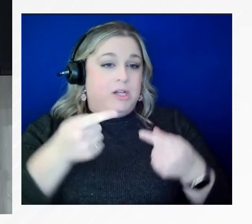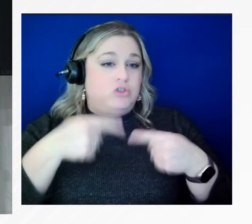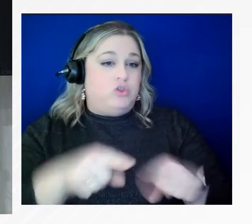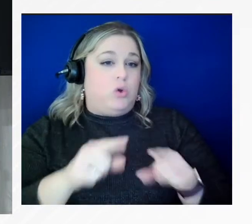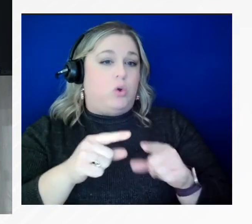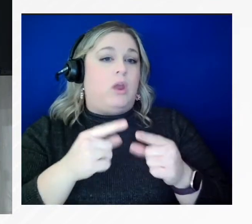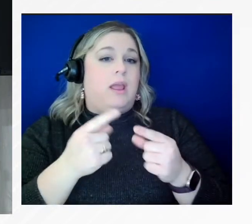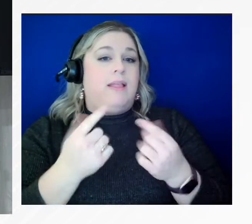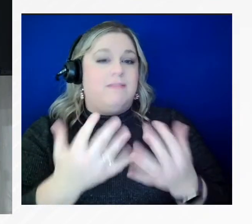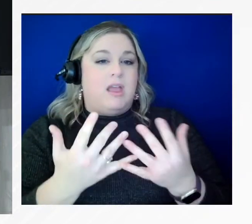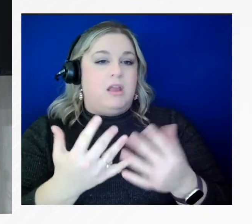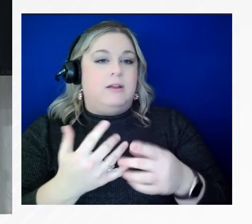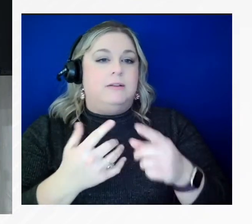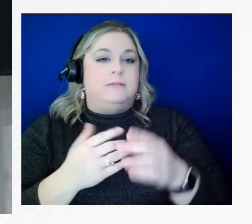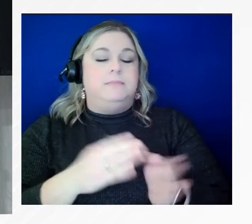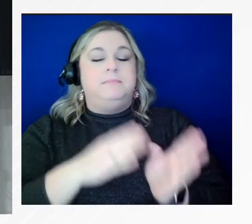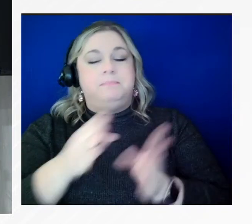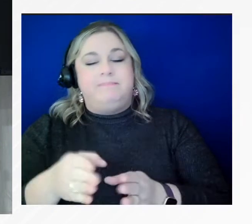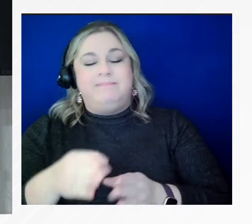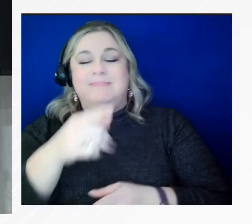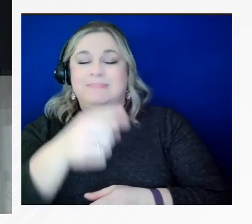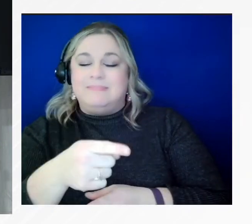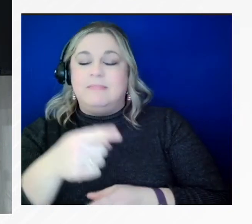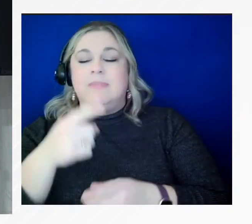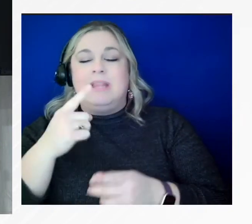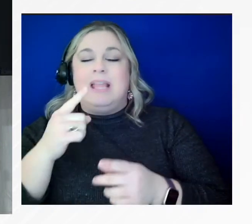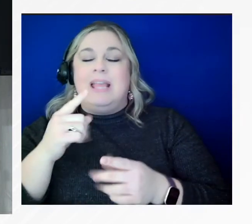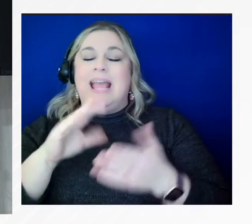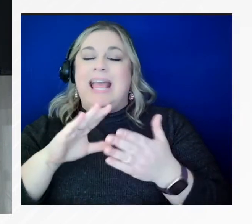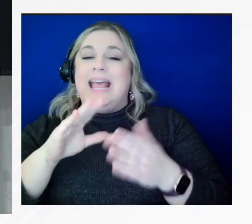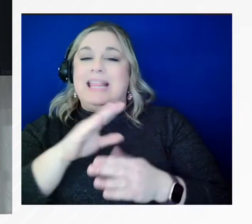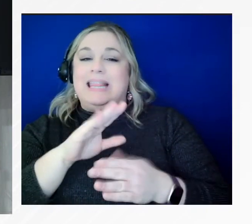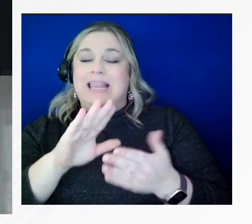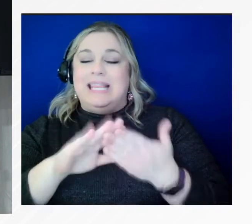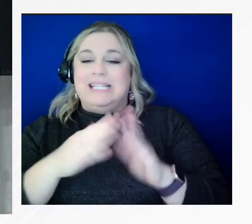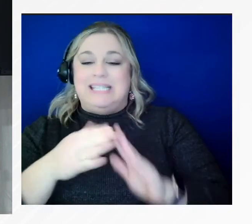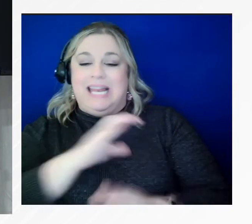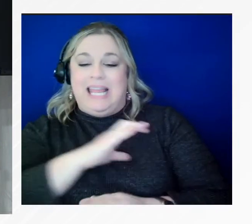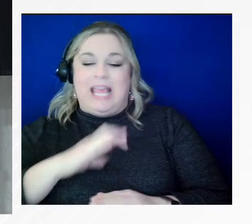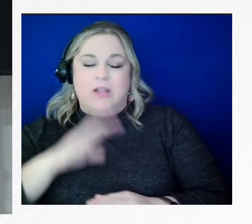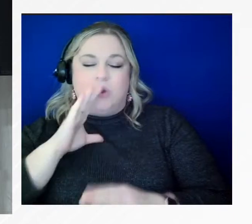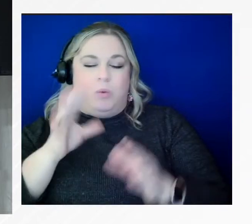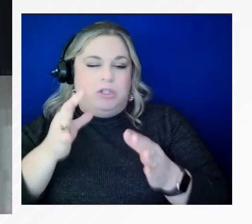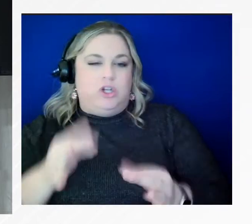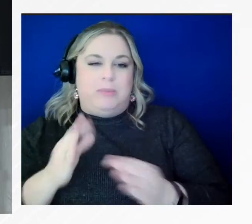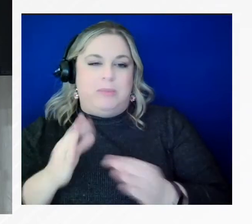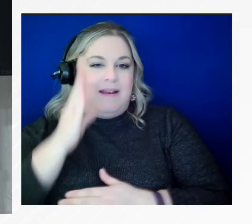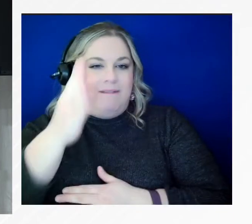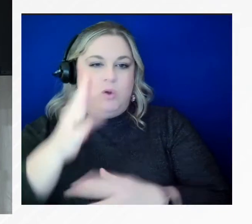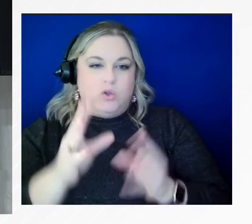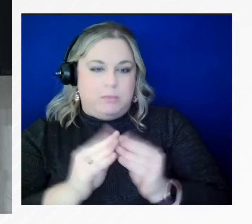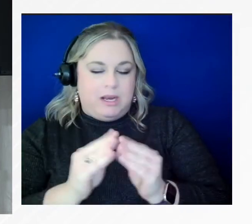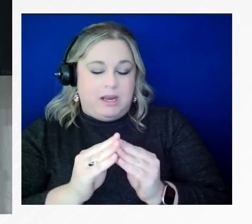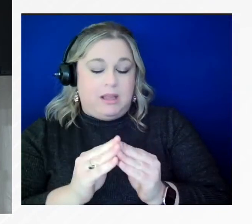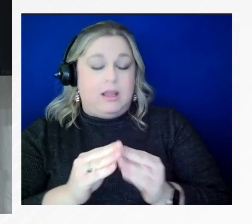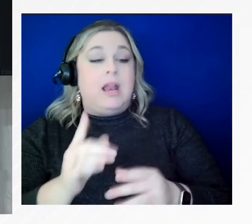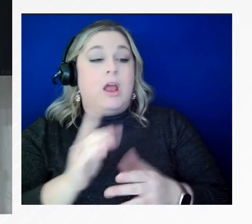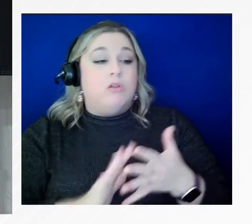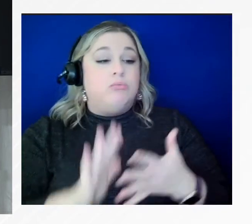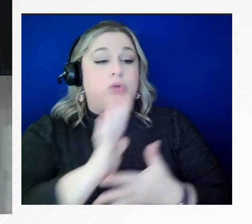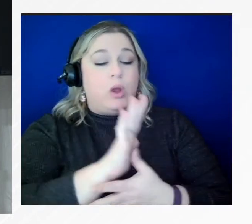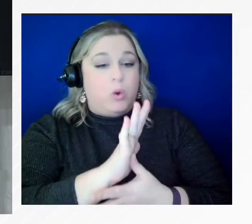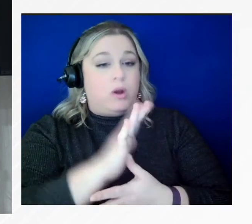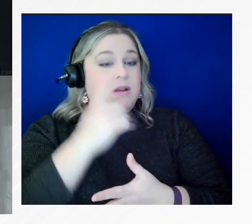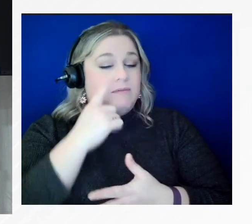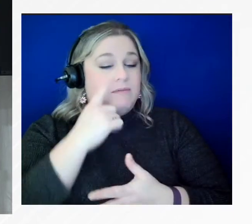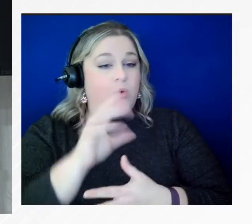the fees, that'll be determined by the City Council at a future meeting. With regards to priority to the Franklin